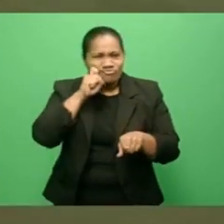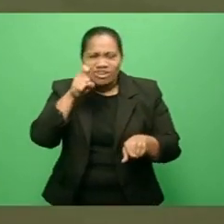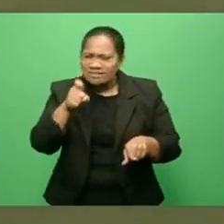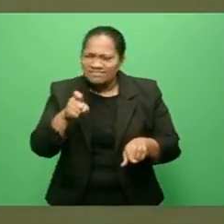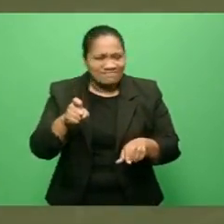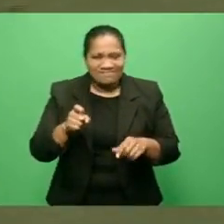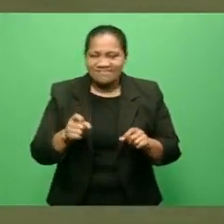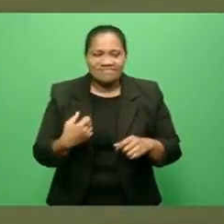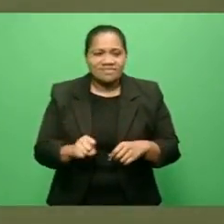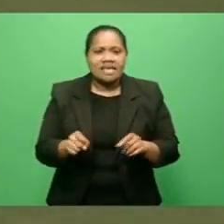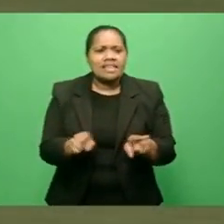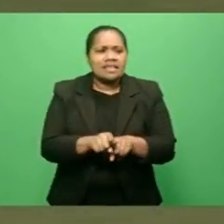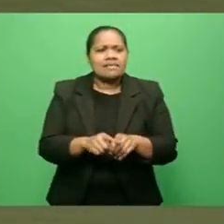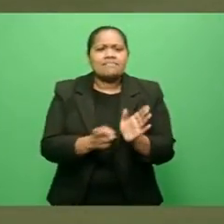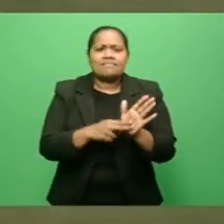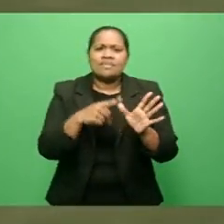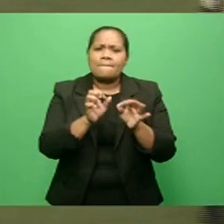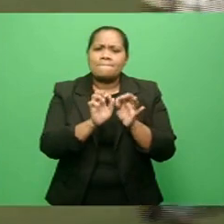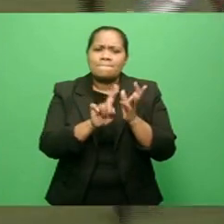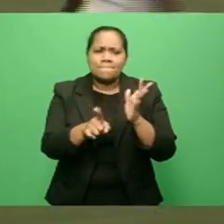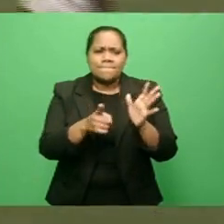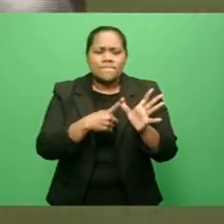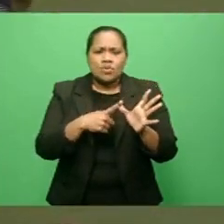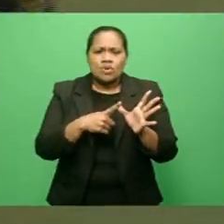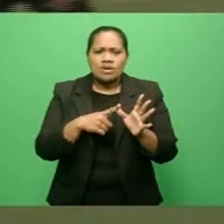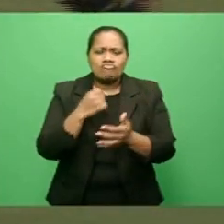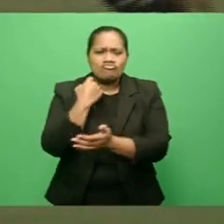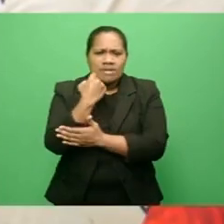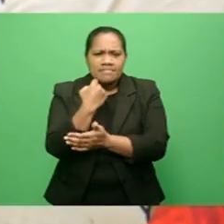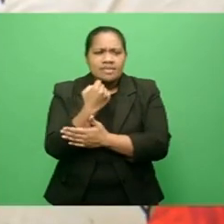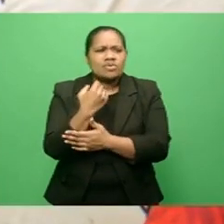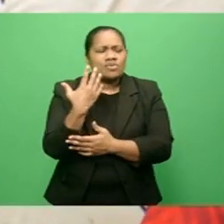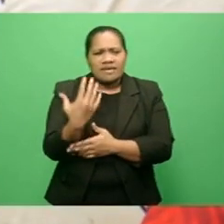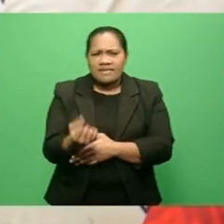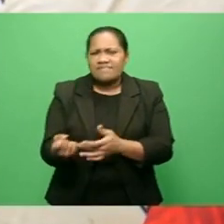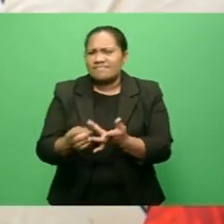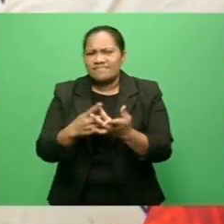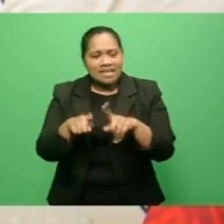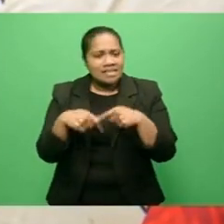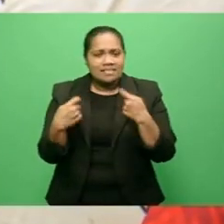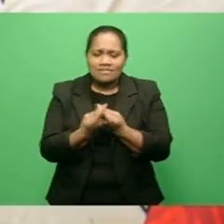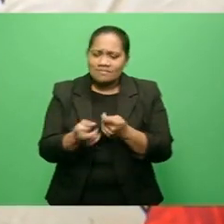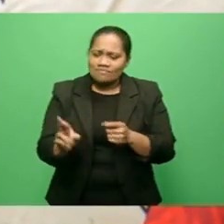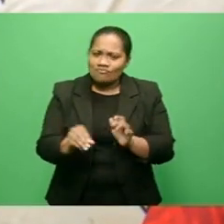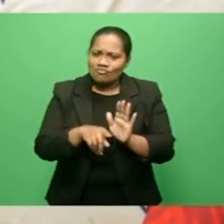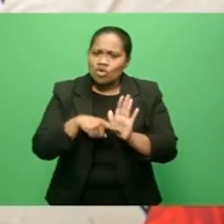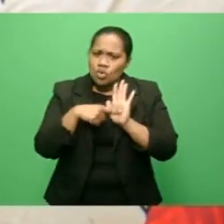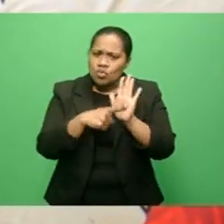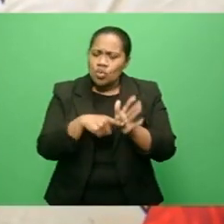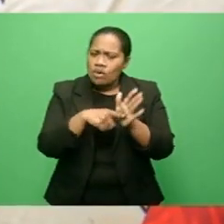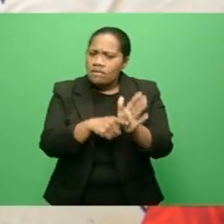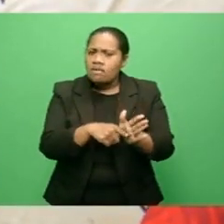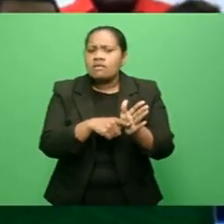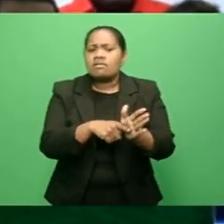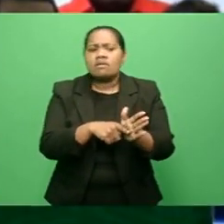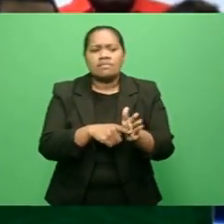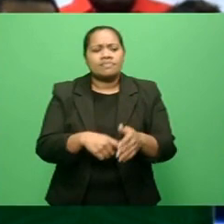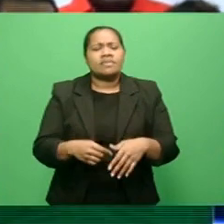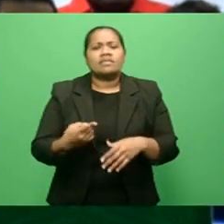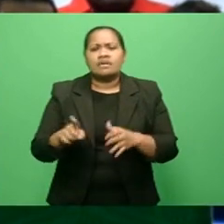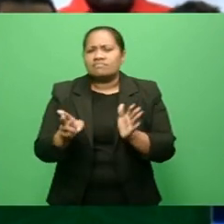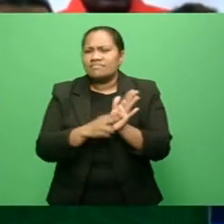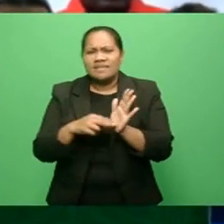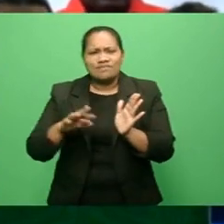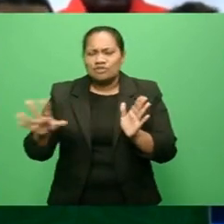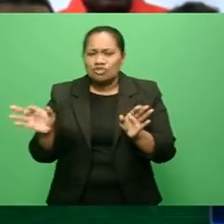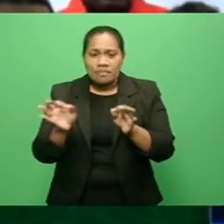Rugby, Yamadi have made a comeback. Uprising. We have other teams coming from Lotoka, the Nabutu Barbers.